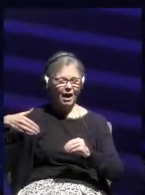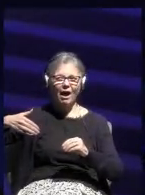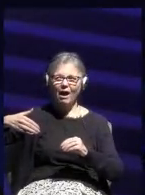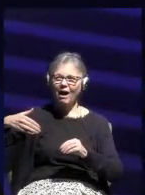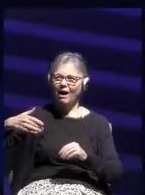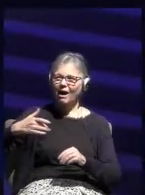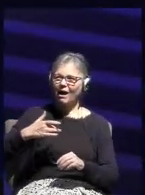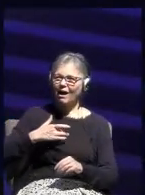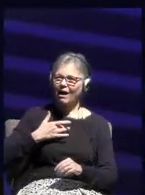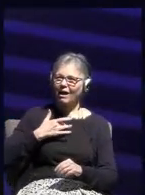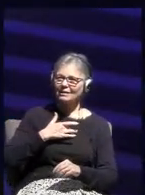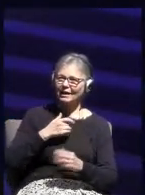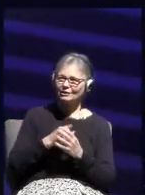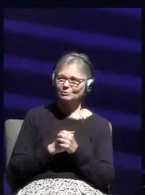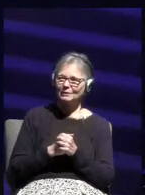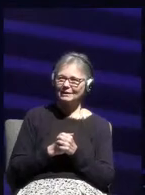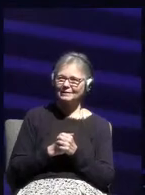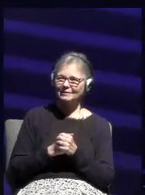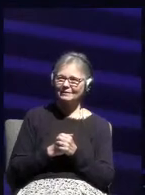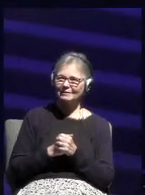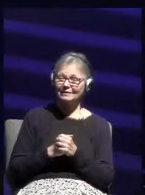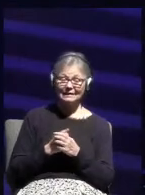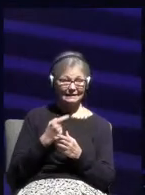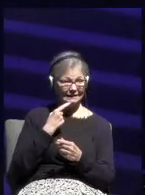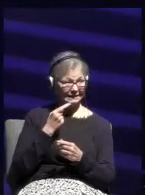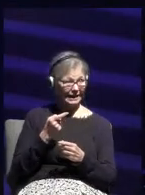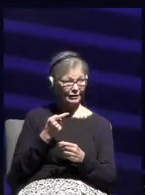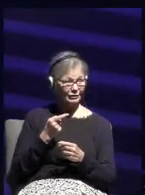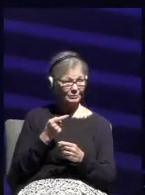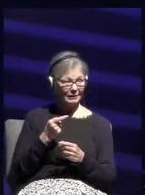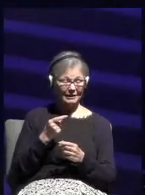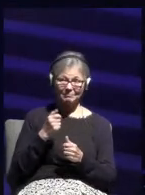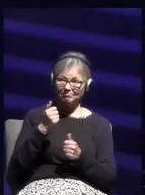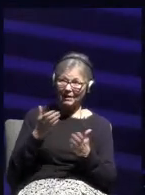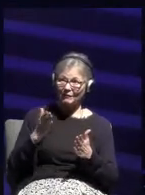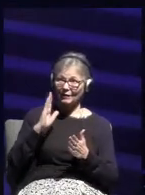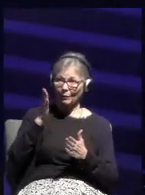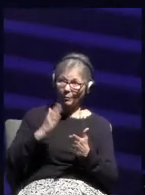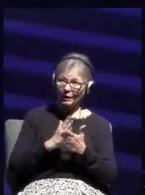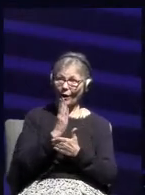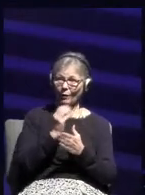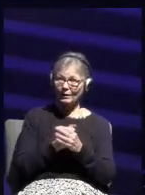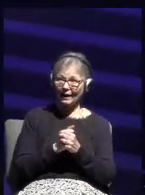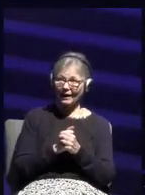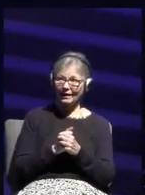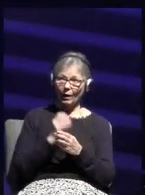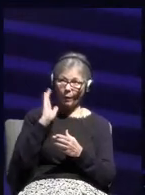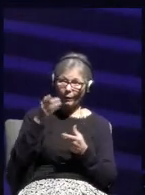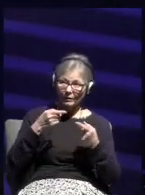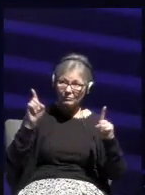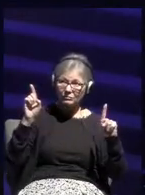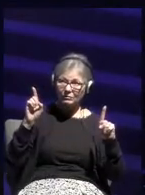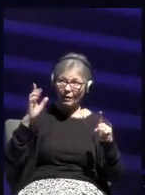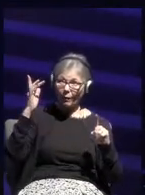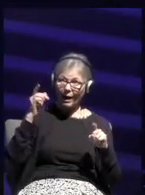and say, everything's going to be okay. You're going to make it, because we're going to do this